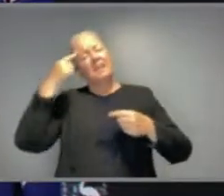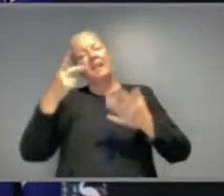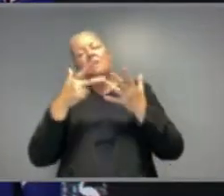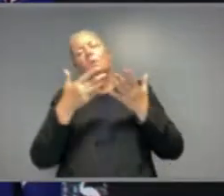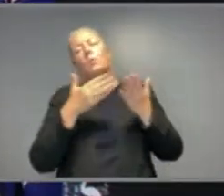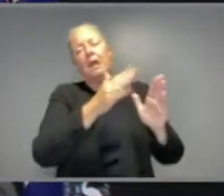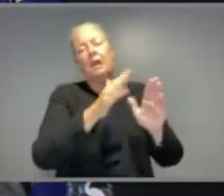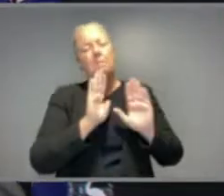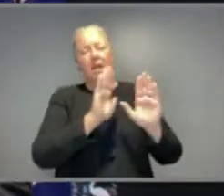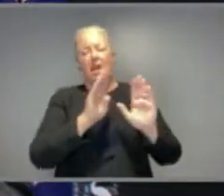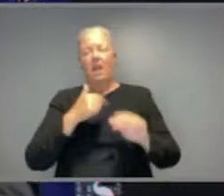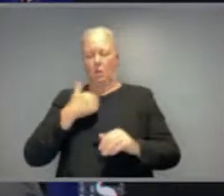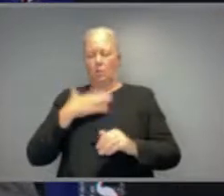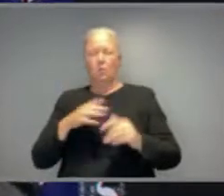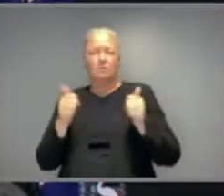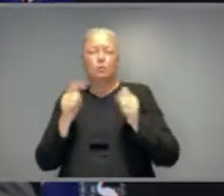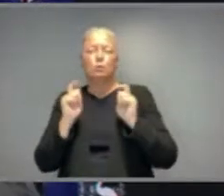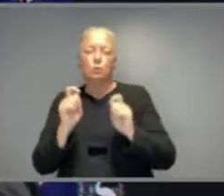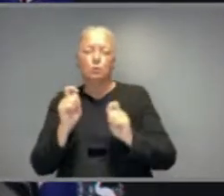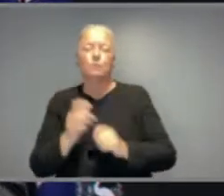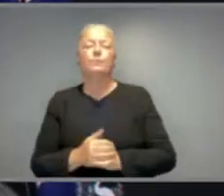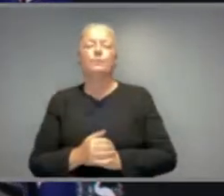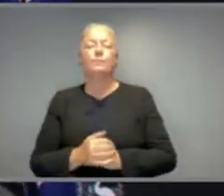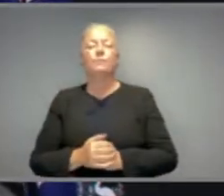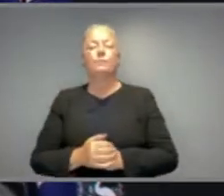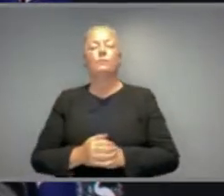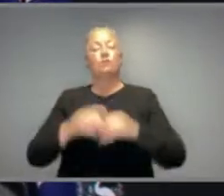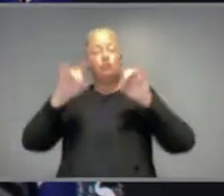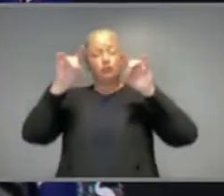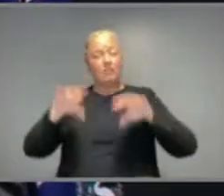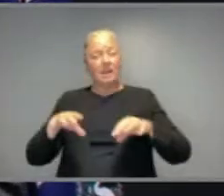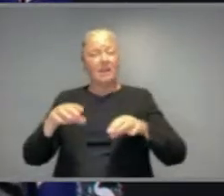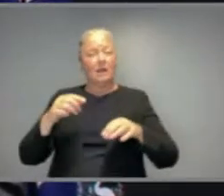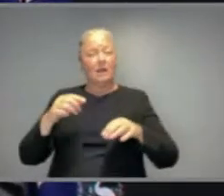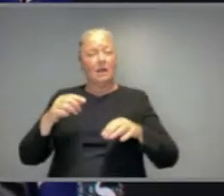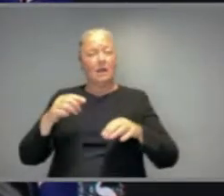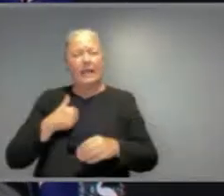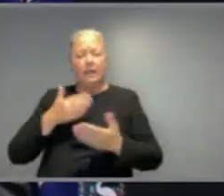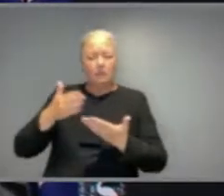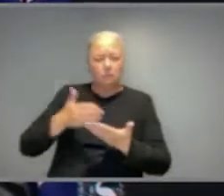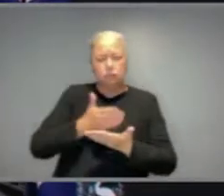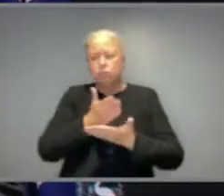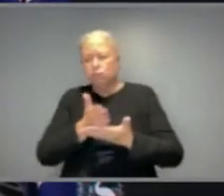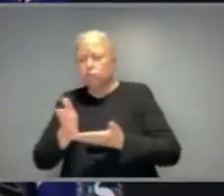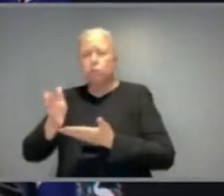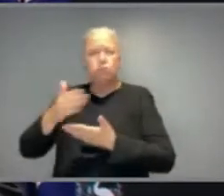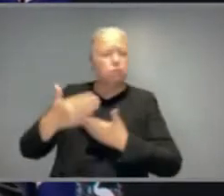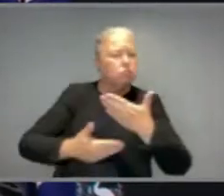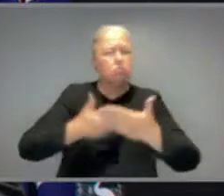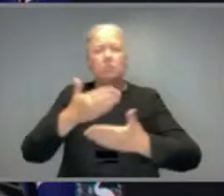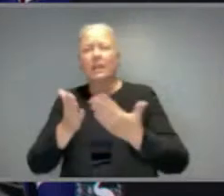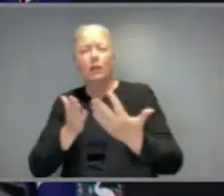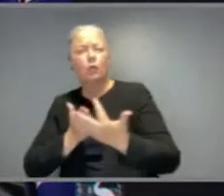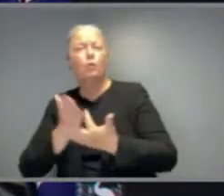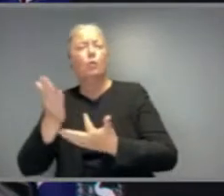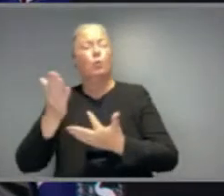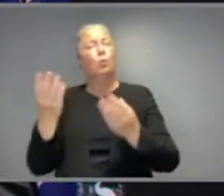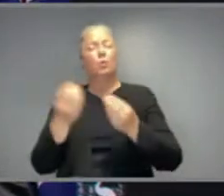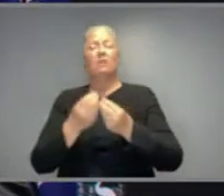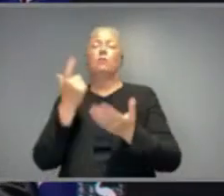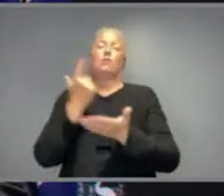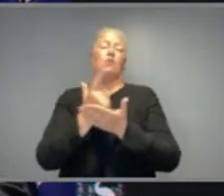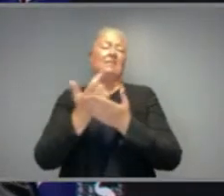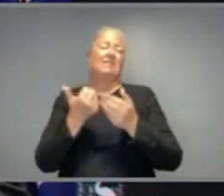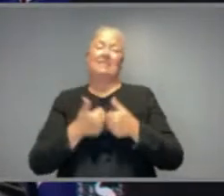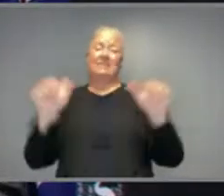up. Australia is making its own way through this pandemic with enviable success. We are going